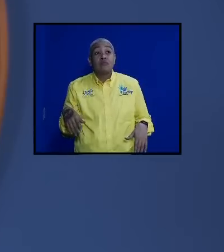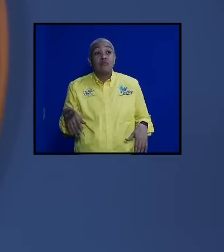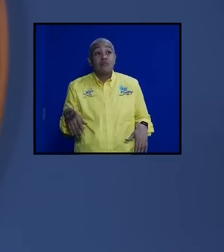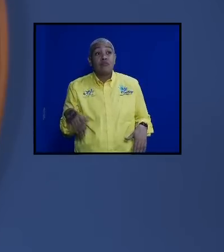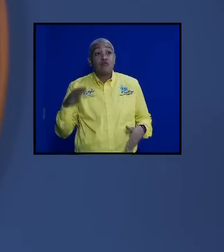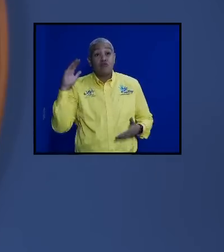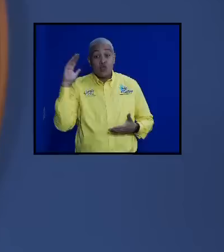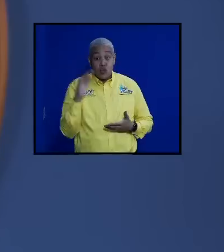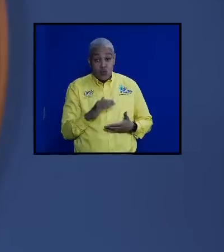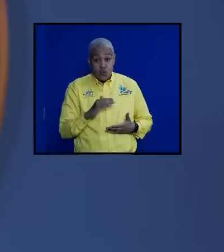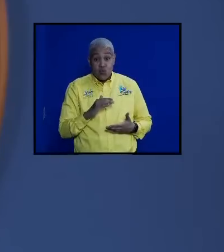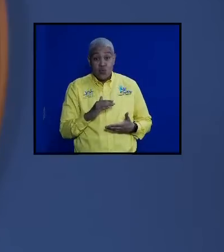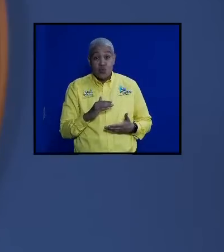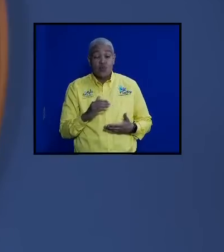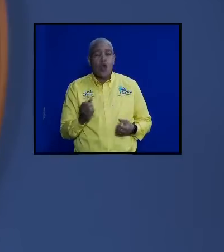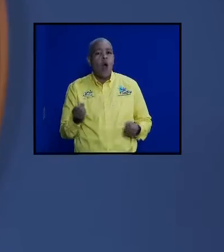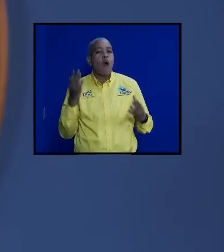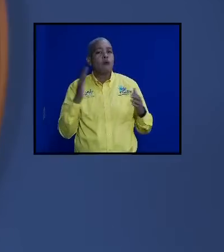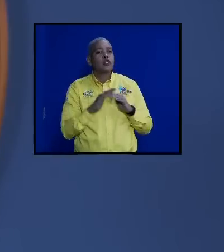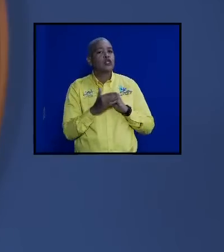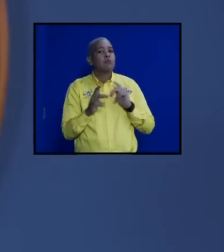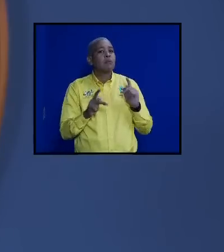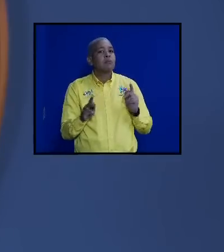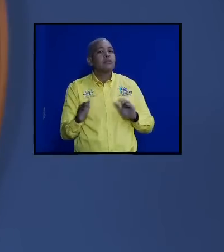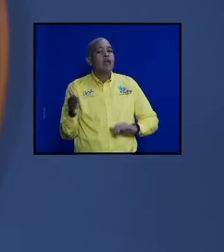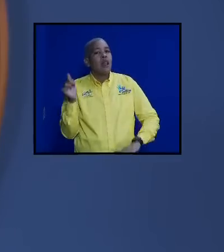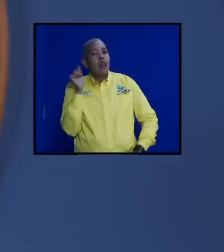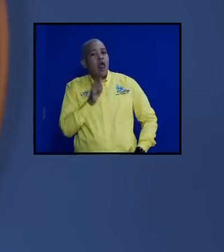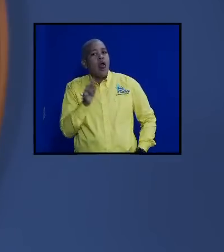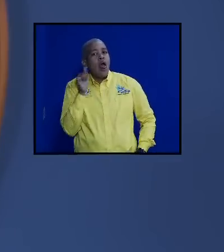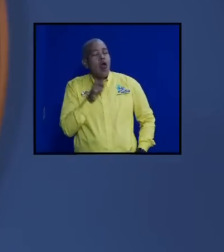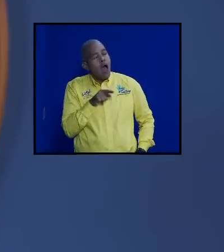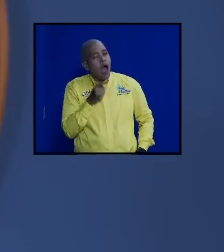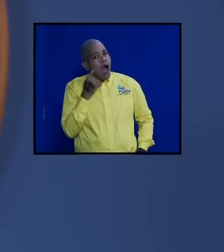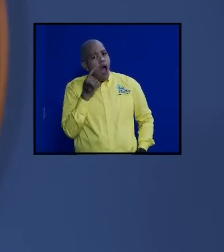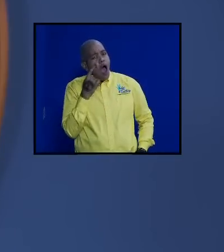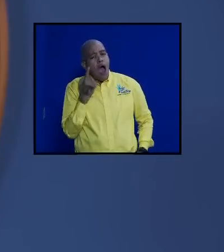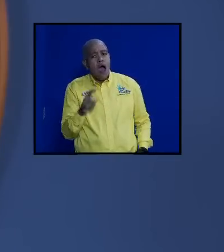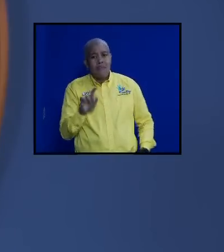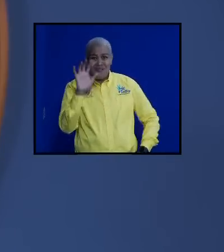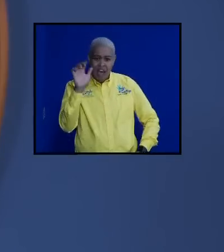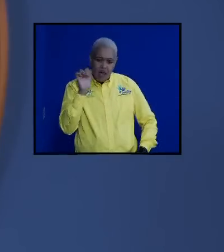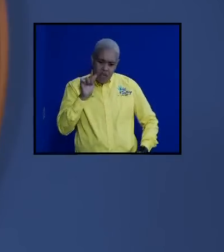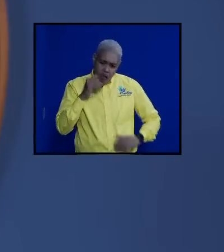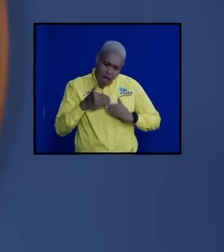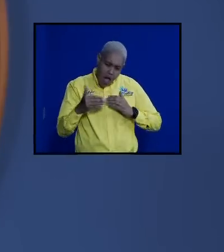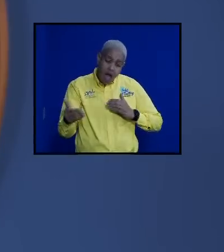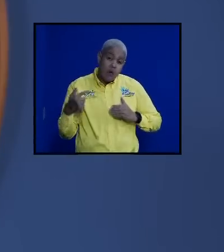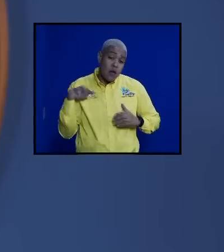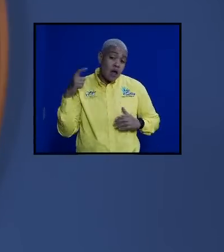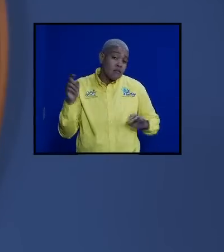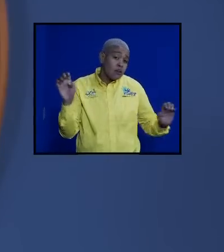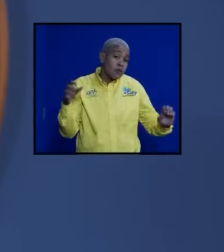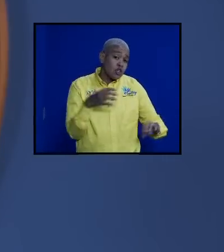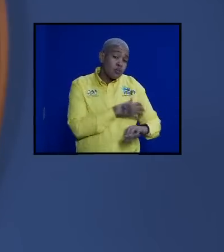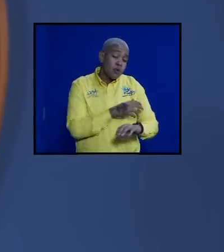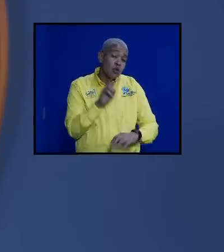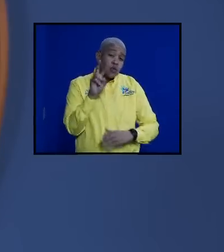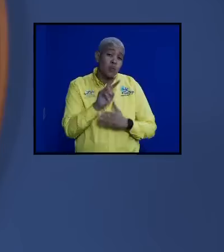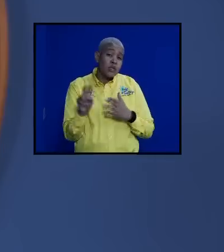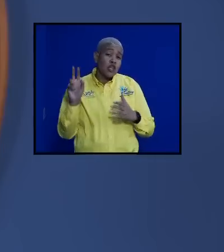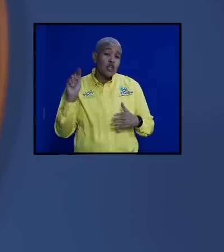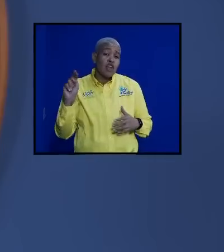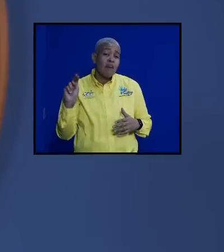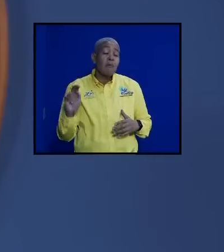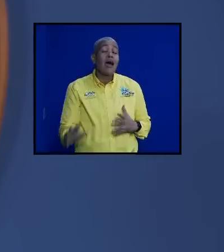killed. In that effect, we asked for emergency powers for 2 weeks in November, an additional